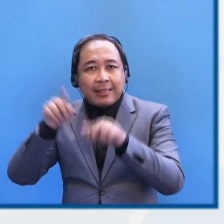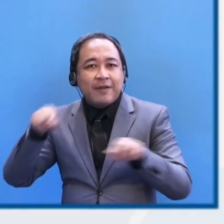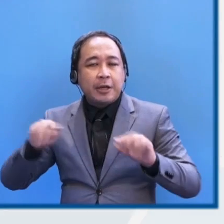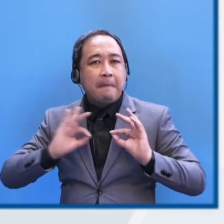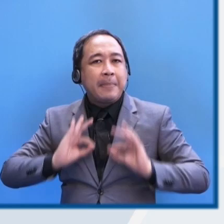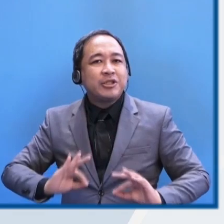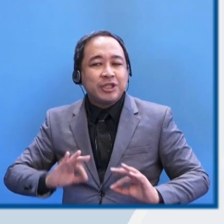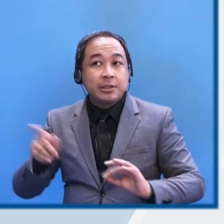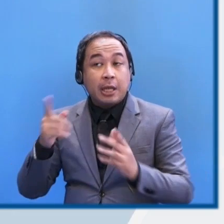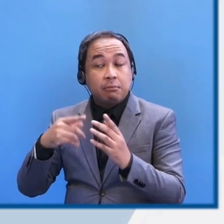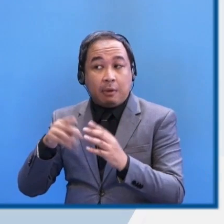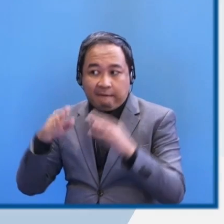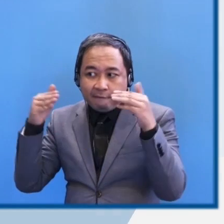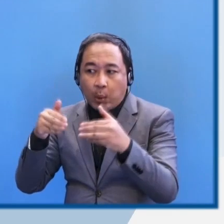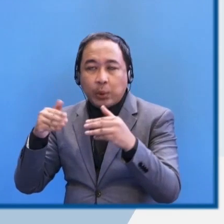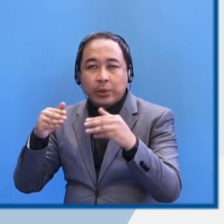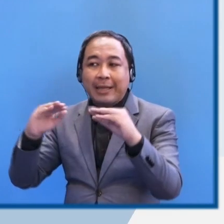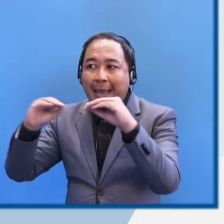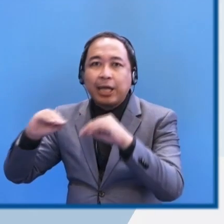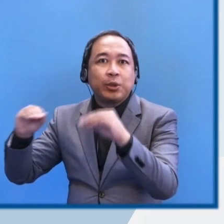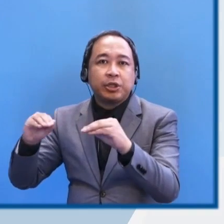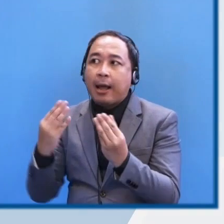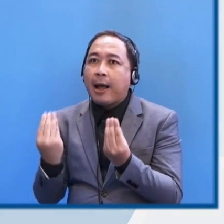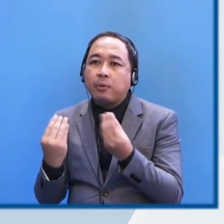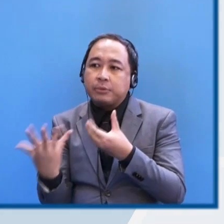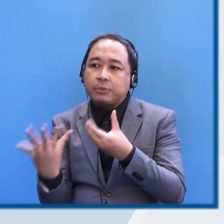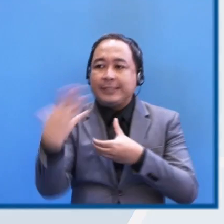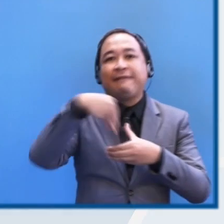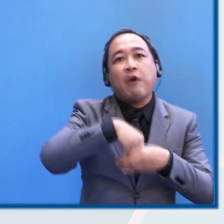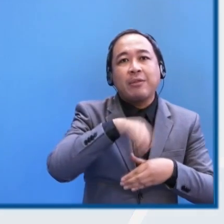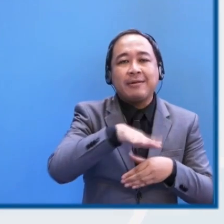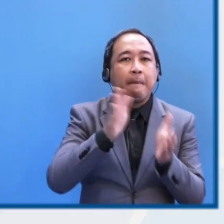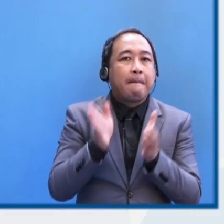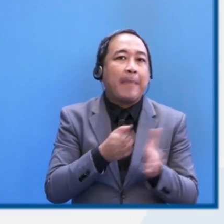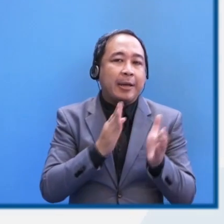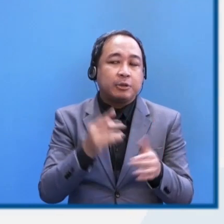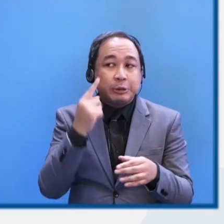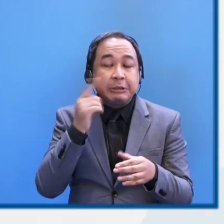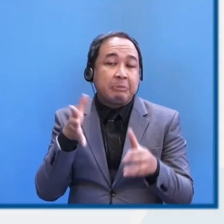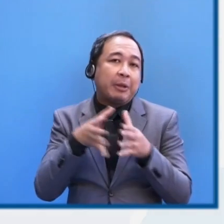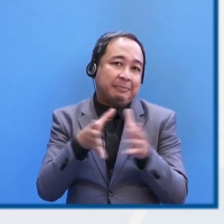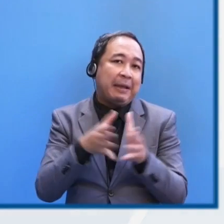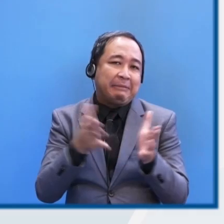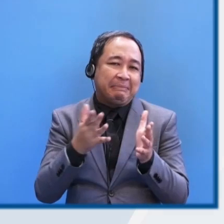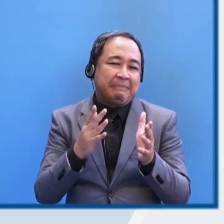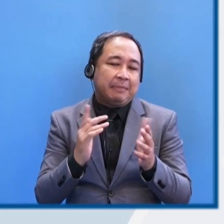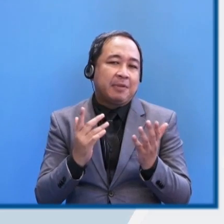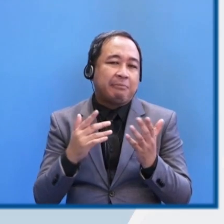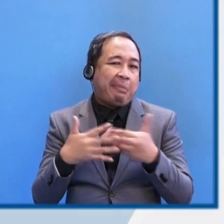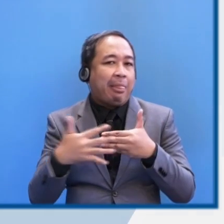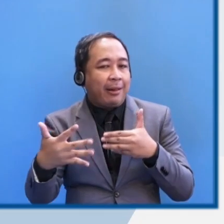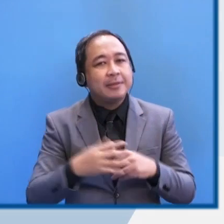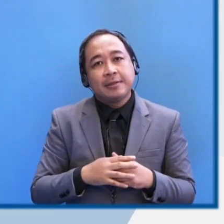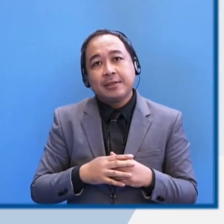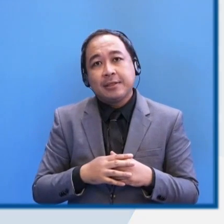particularly education. That's something I think I would like to hear more about later on when we come to the questions. So I'll be talking,